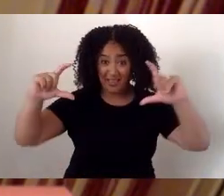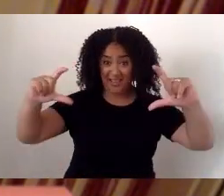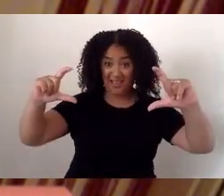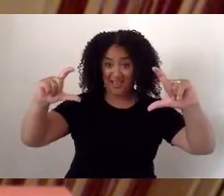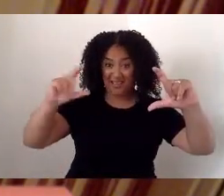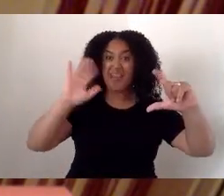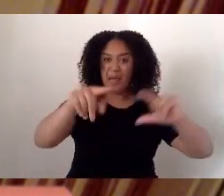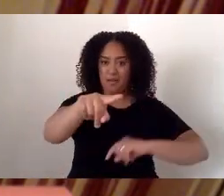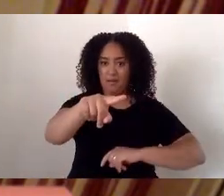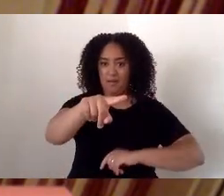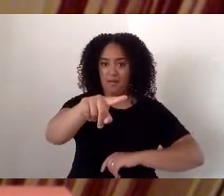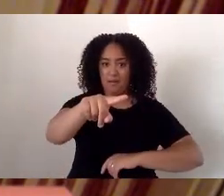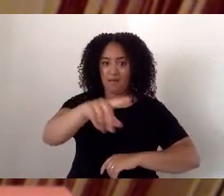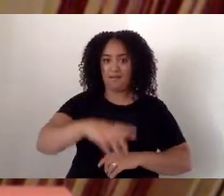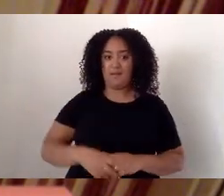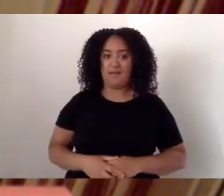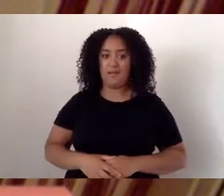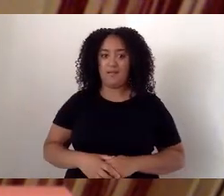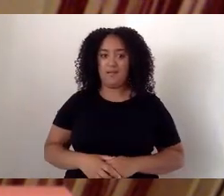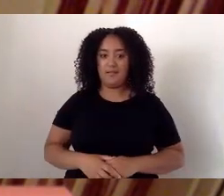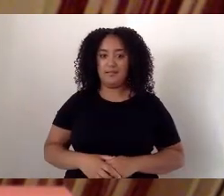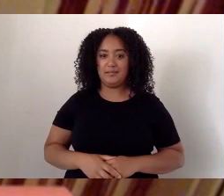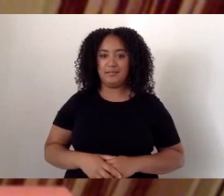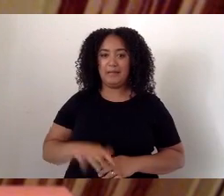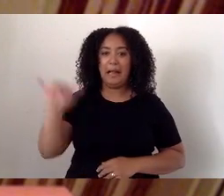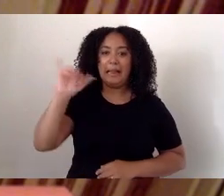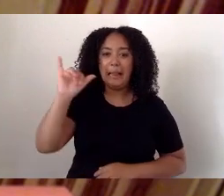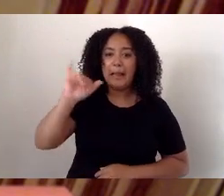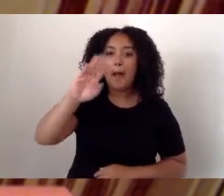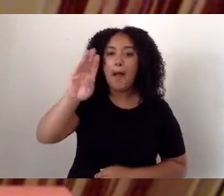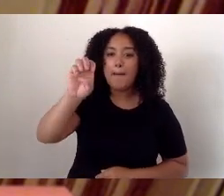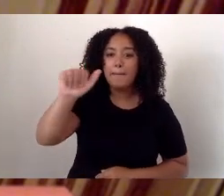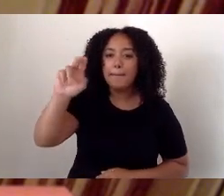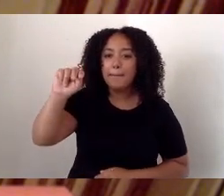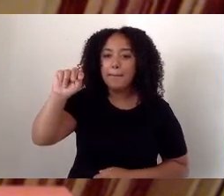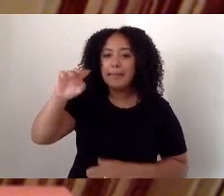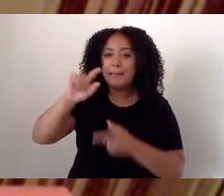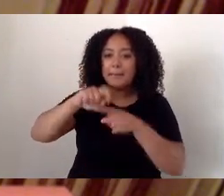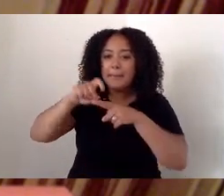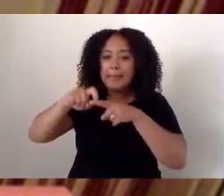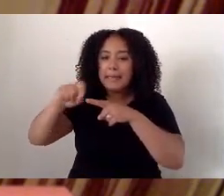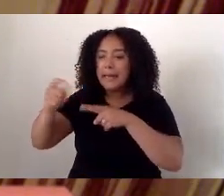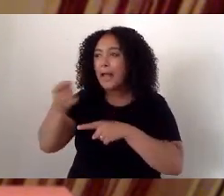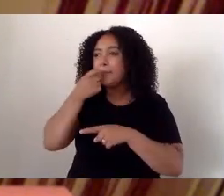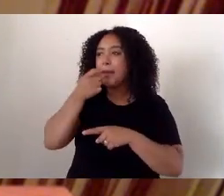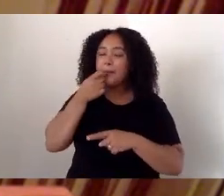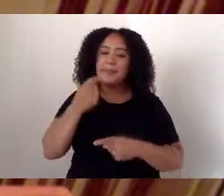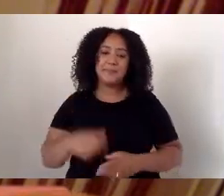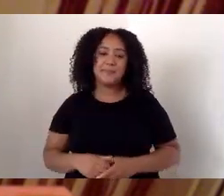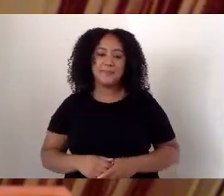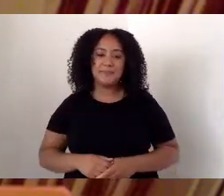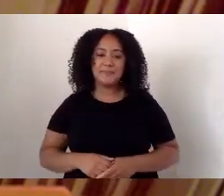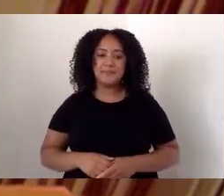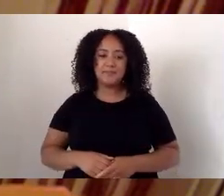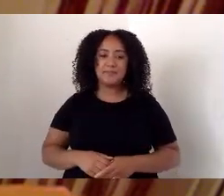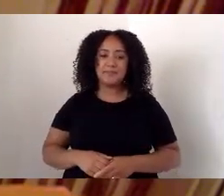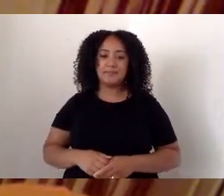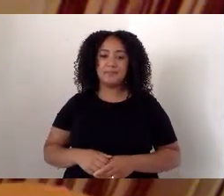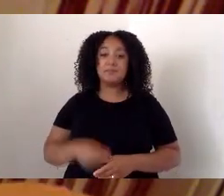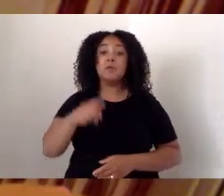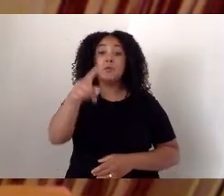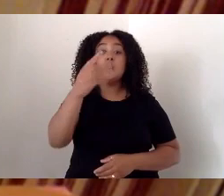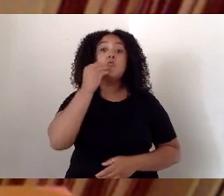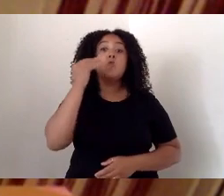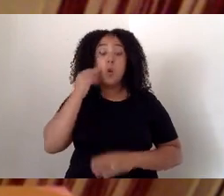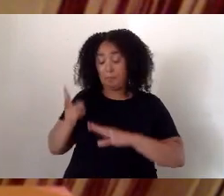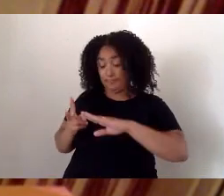See? Garbanzo bean? No, it does look like a pinto bean though. So we wanna cut out a shape like this. You're also gonna wanna cut